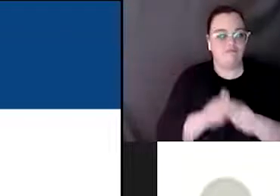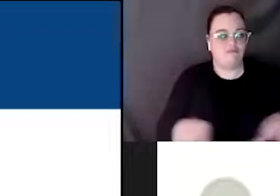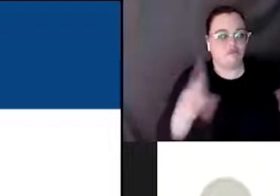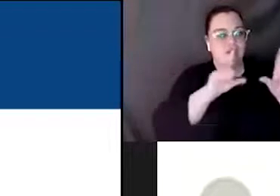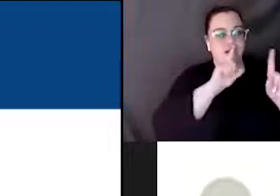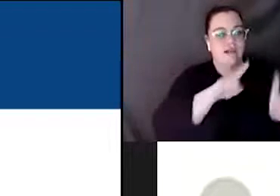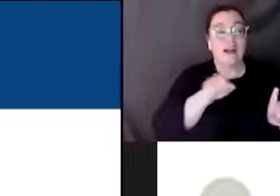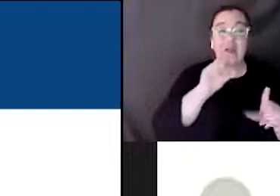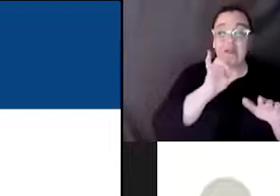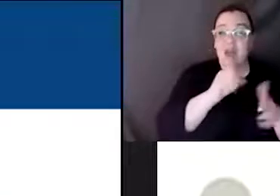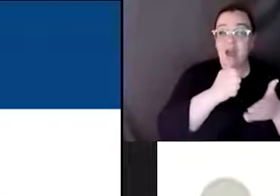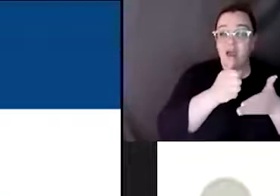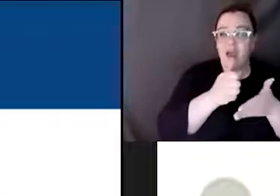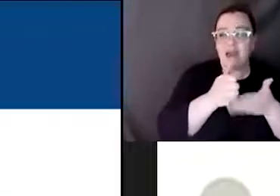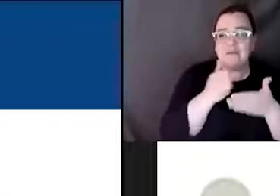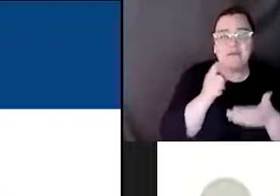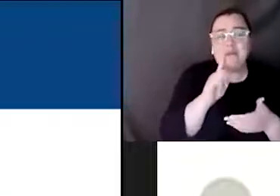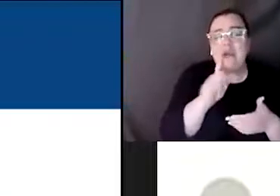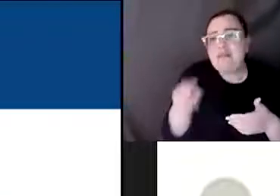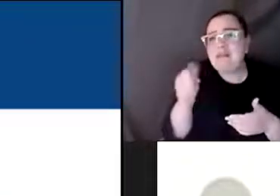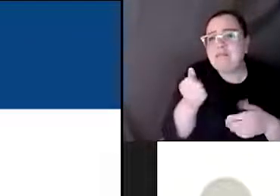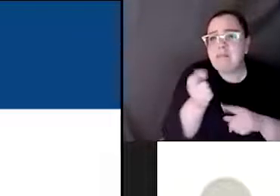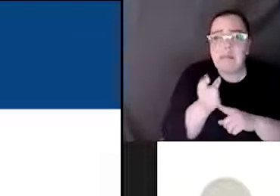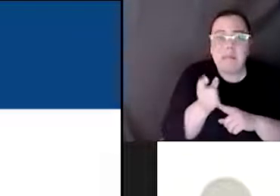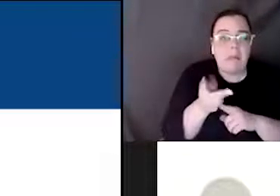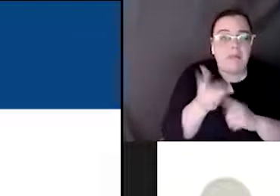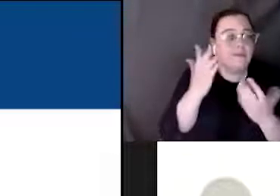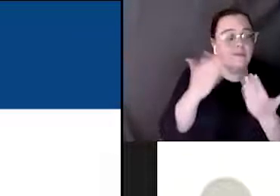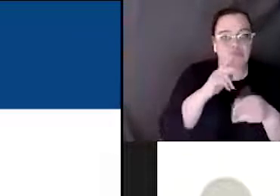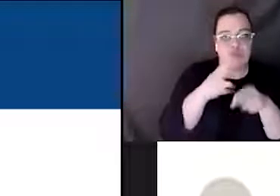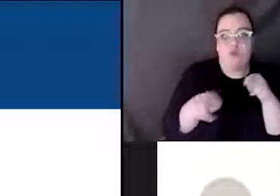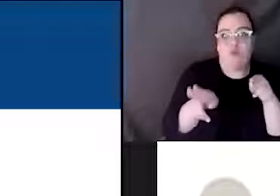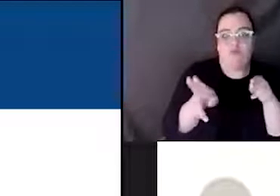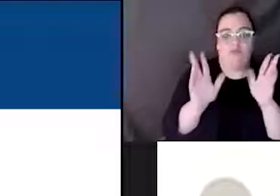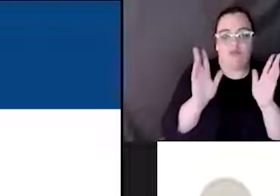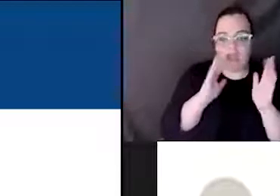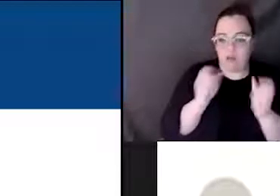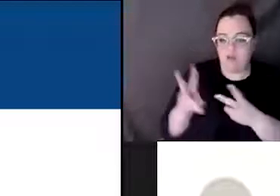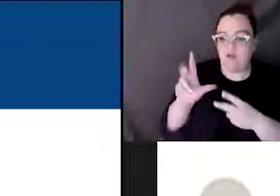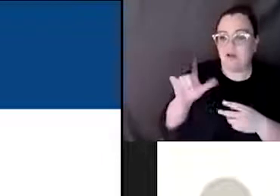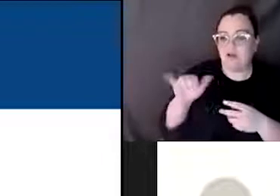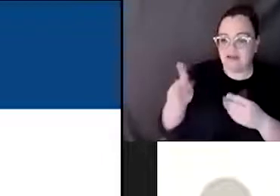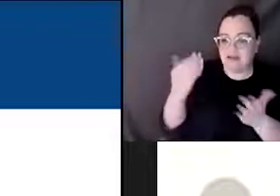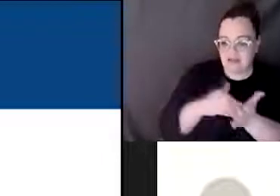will take you only a couple minutes. It's really simple. And here's that link again just now.